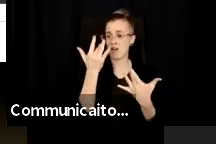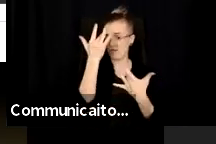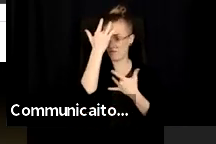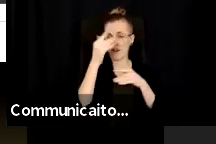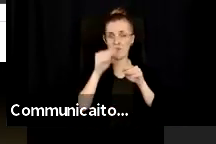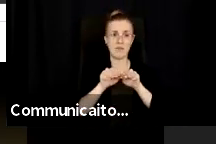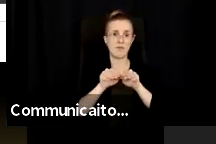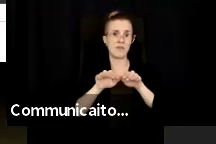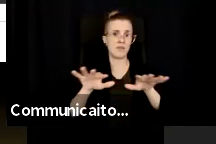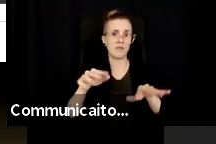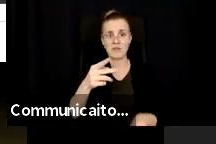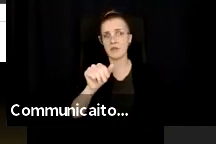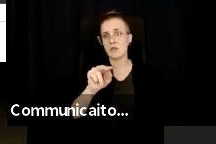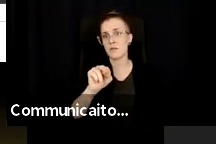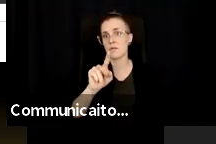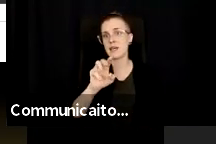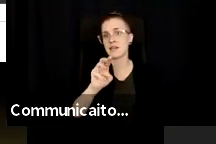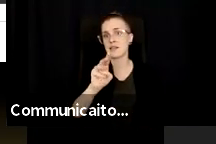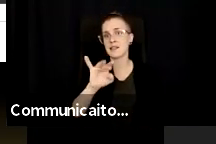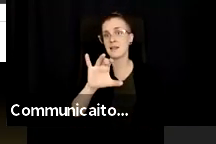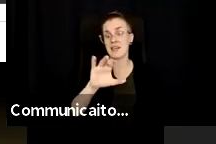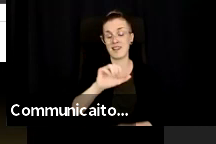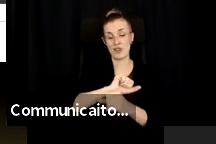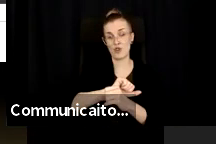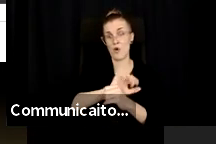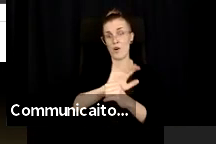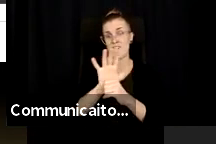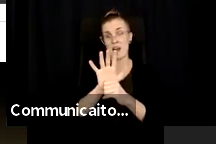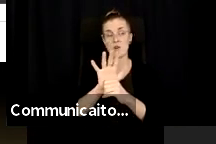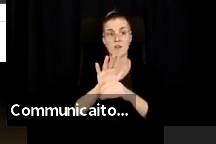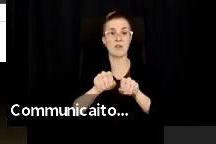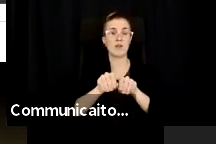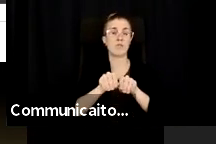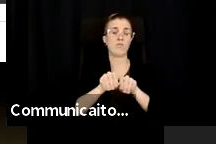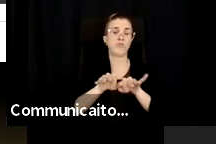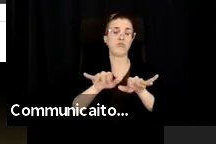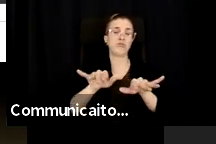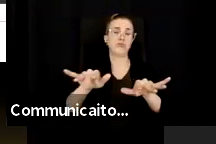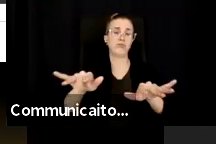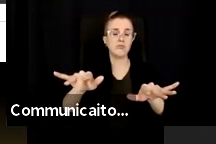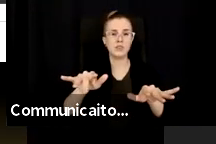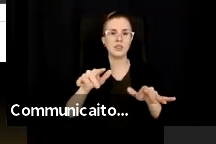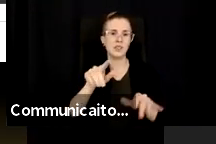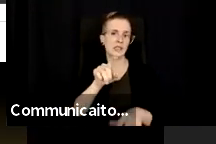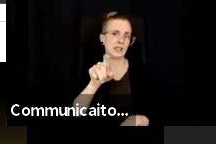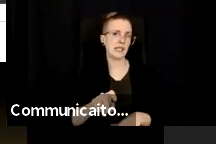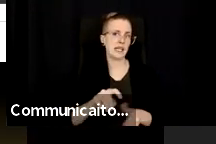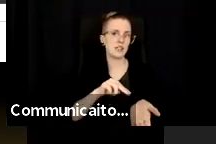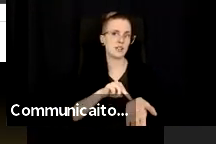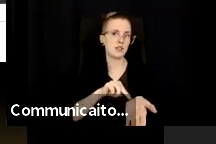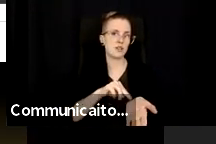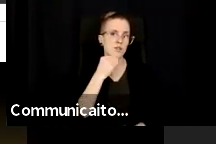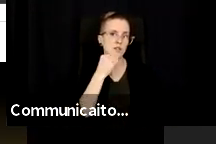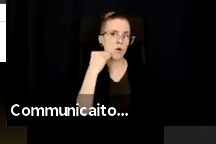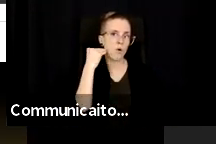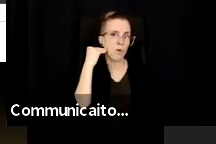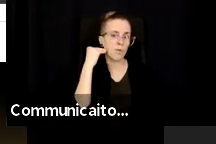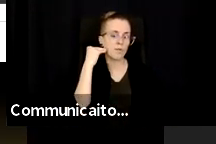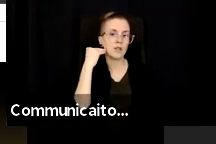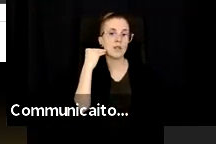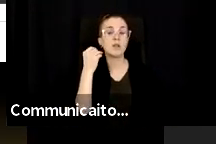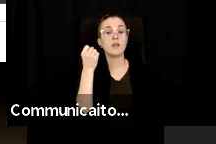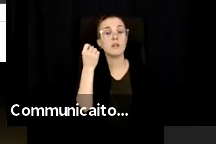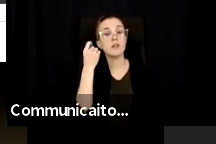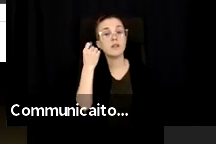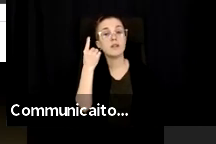coronavirus is alive and well in Texas nursing homes. And hundreds and